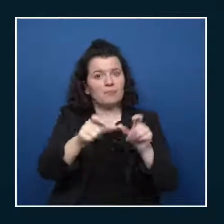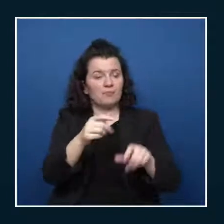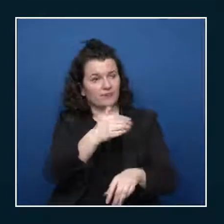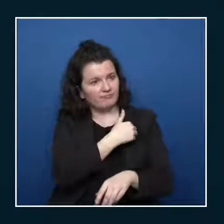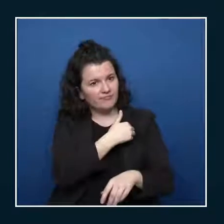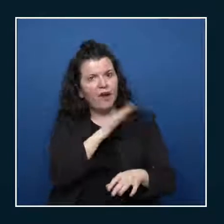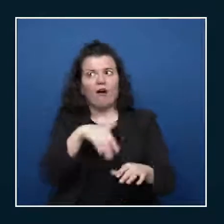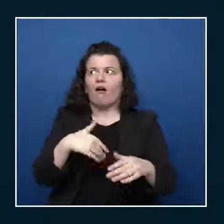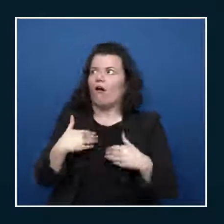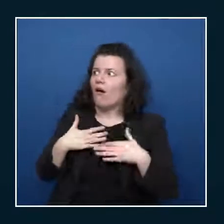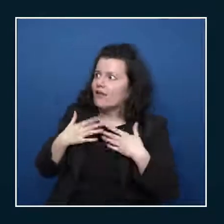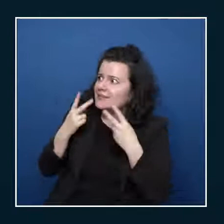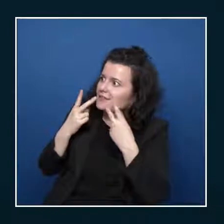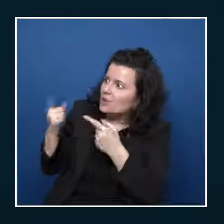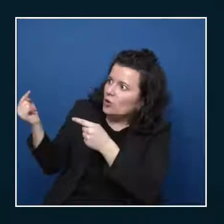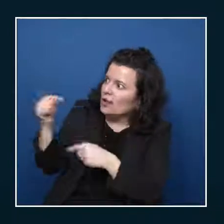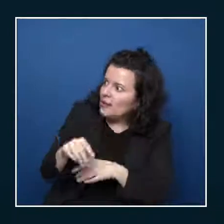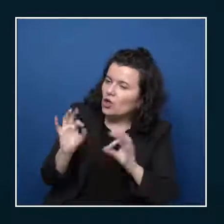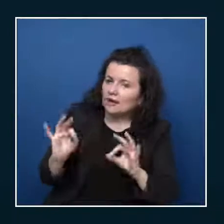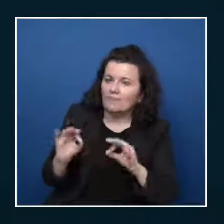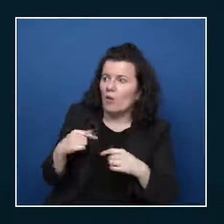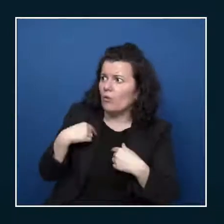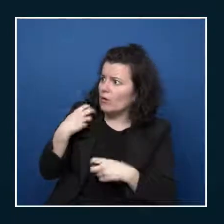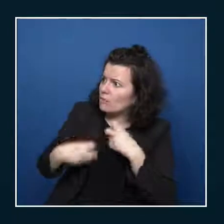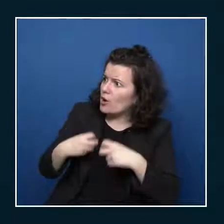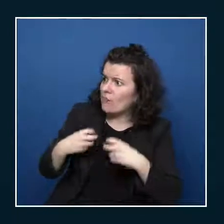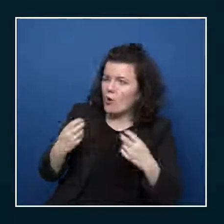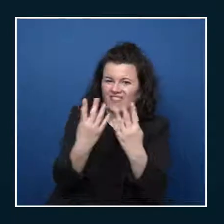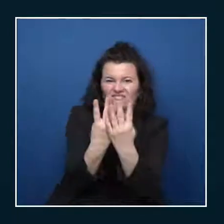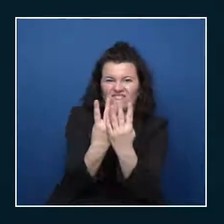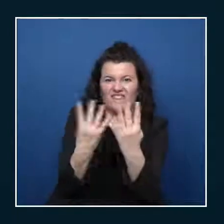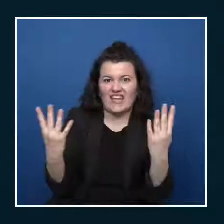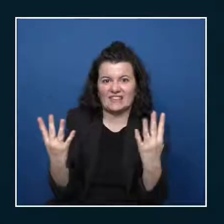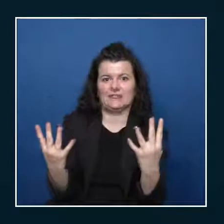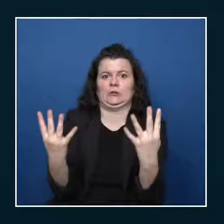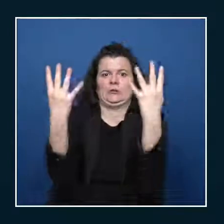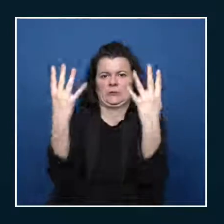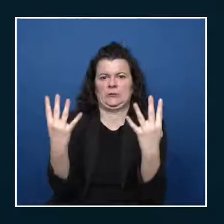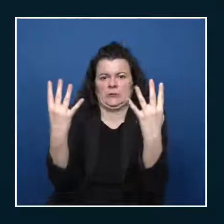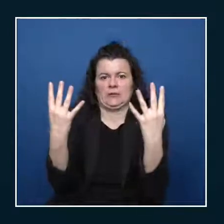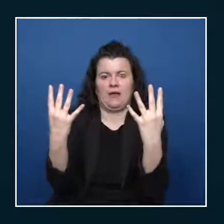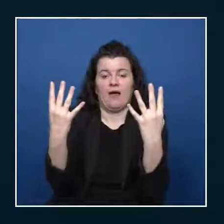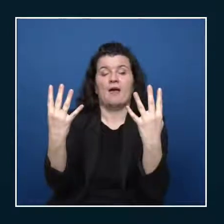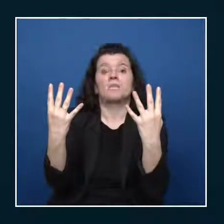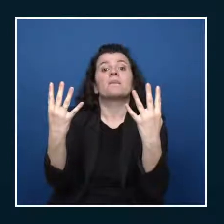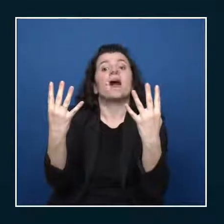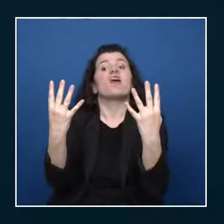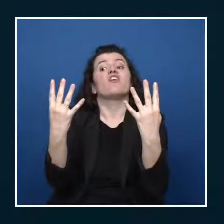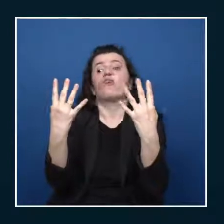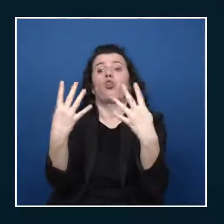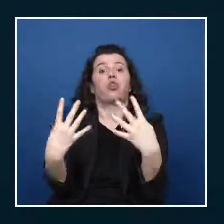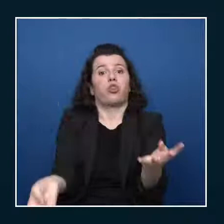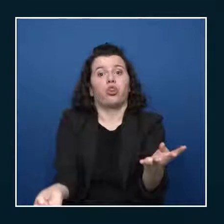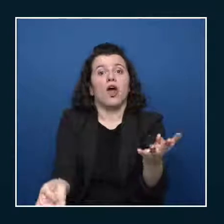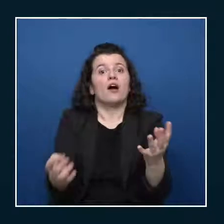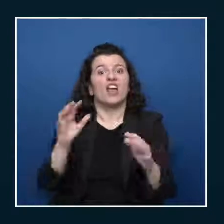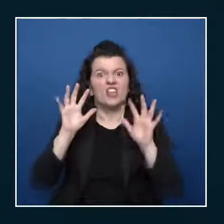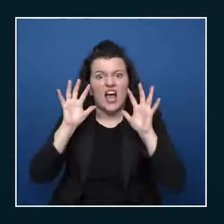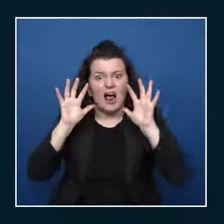here. We have a problem with our fences that if they break, the lions get out and kill people." And we're like,